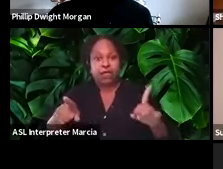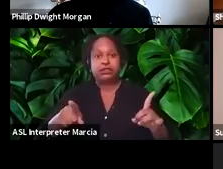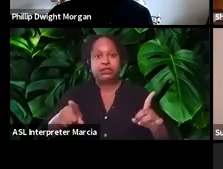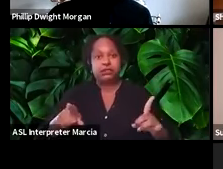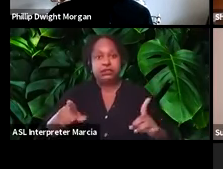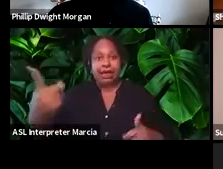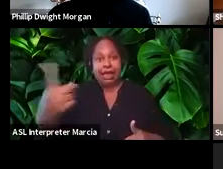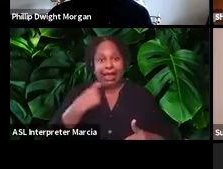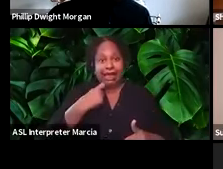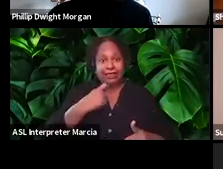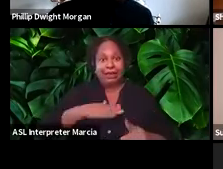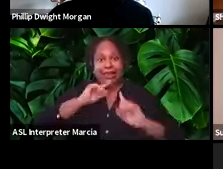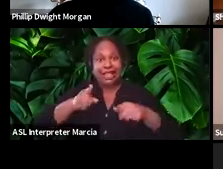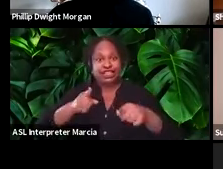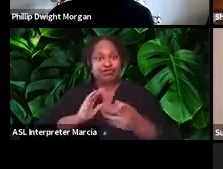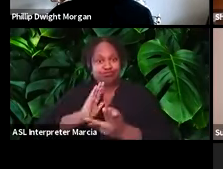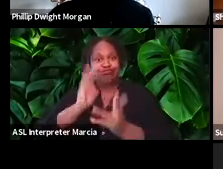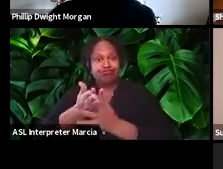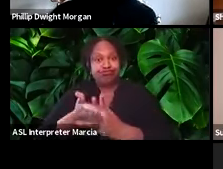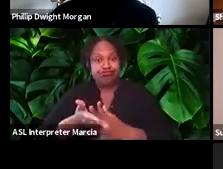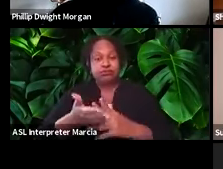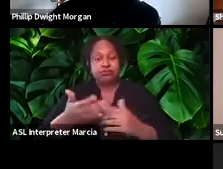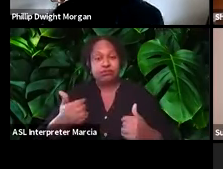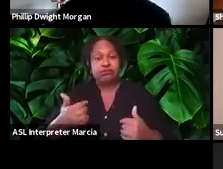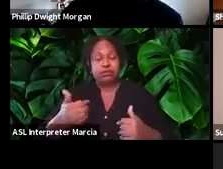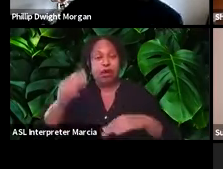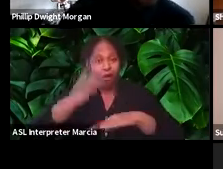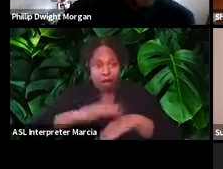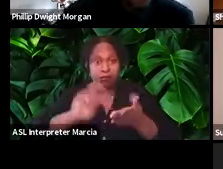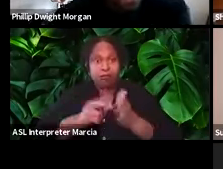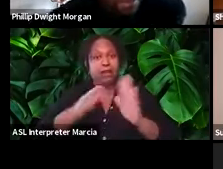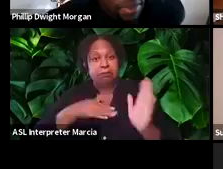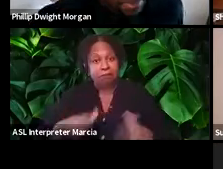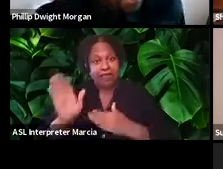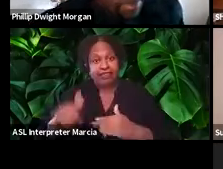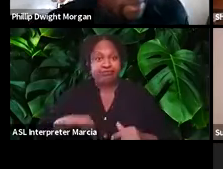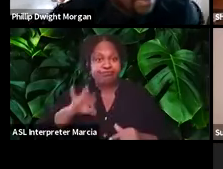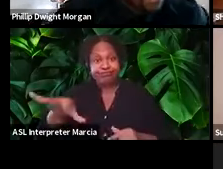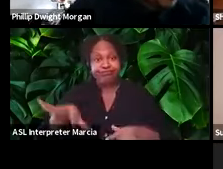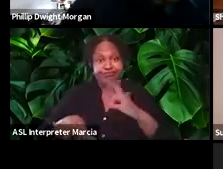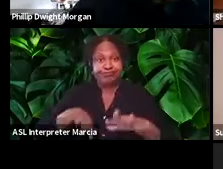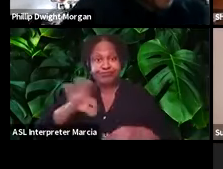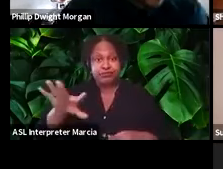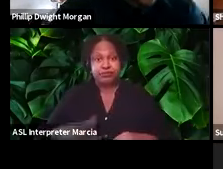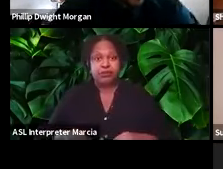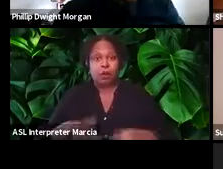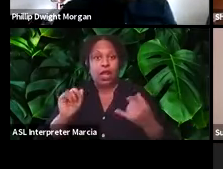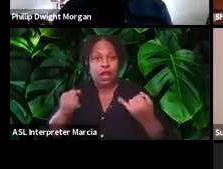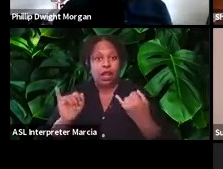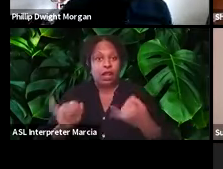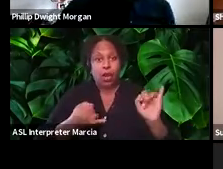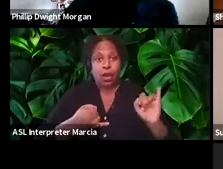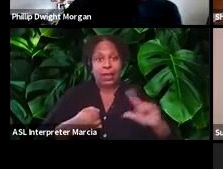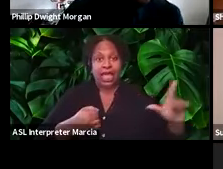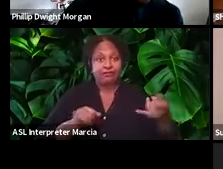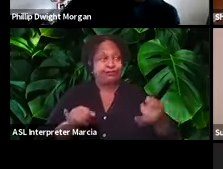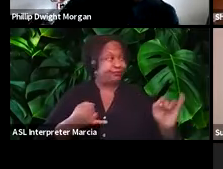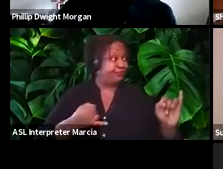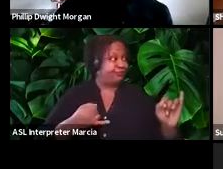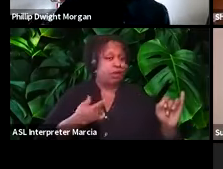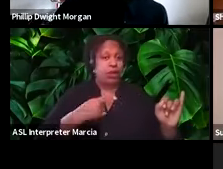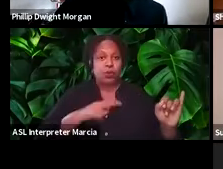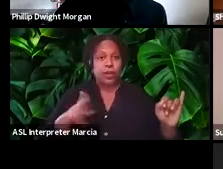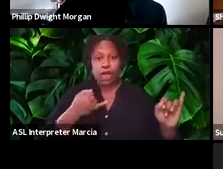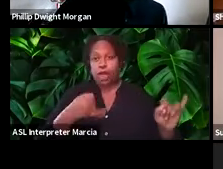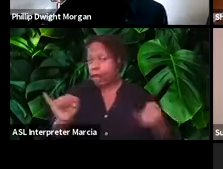ruffle feathers because I said, at that point, I said to myself, you know, when I look to my left and I look to my right, I just don't